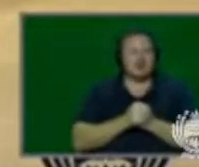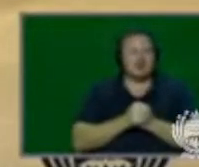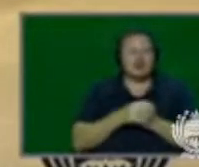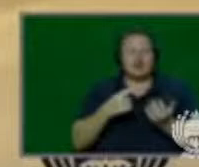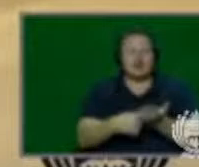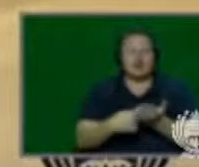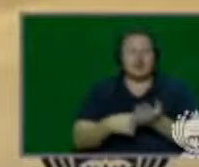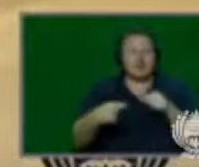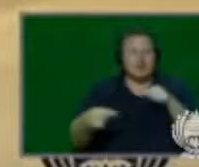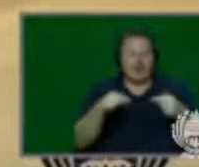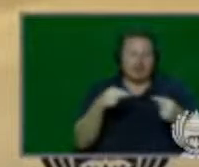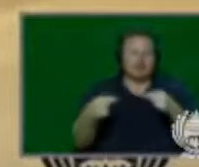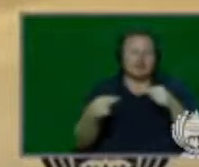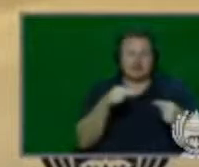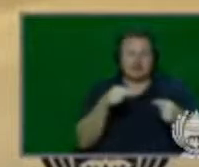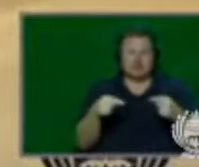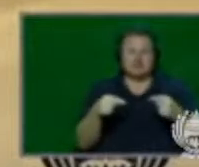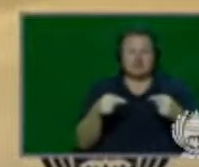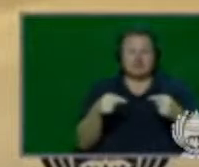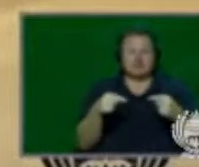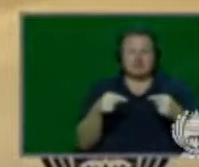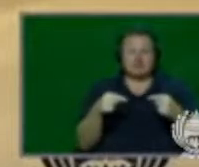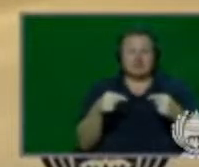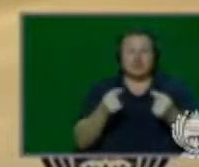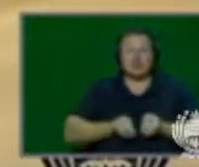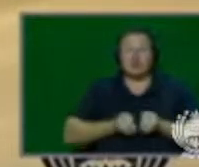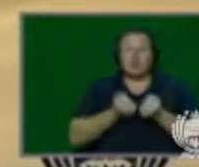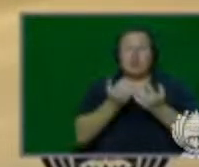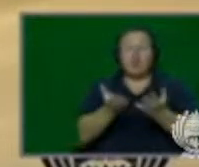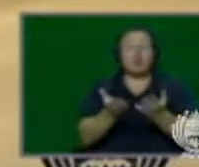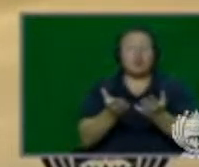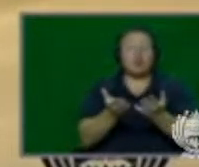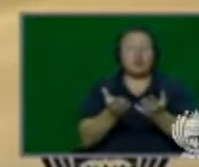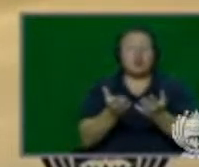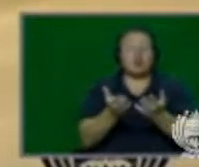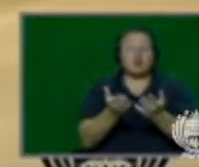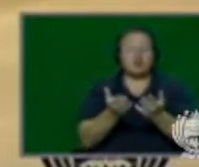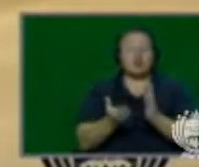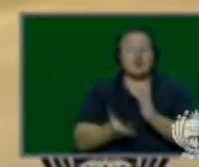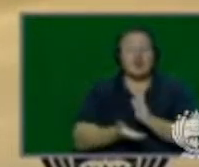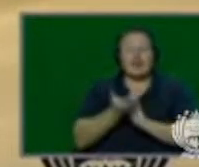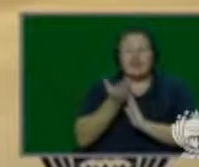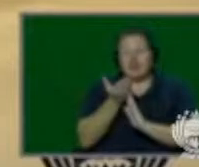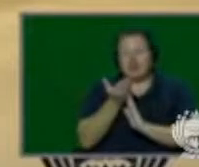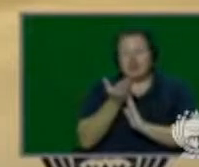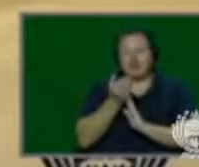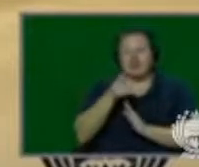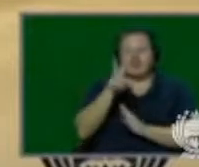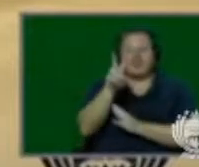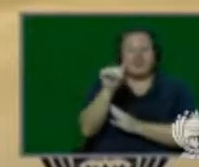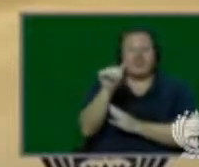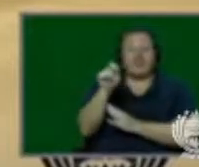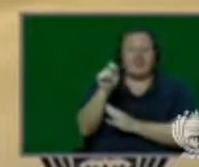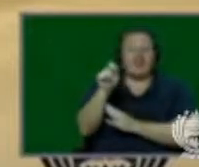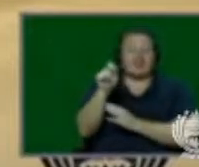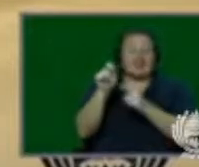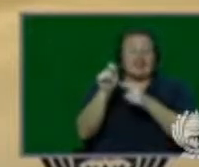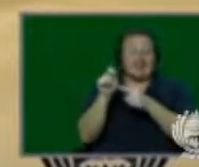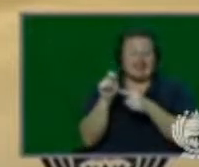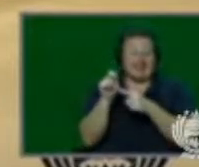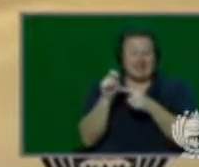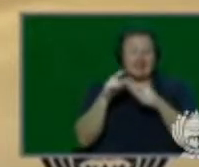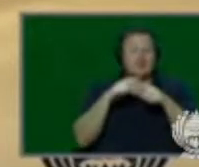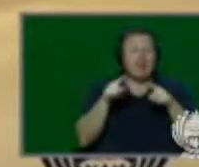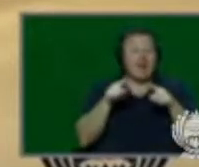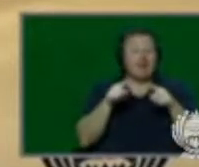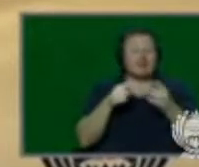been dominated by the proposed increase to value-added tax, the bigger debate must be about